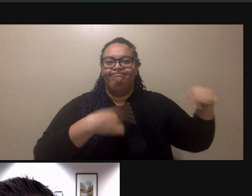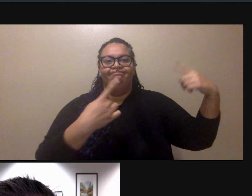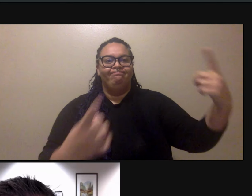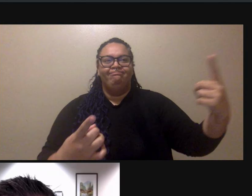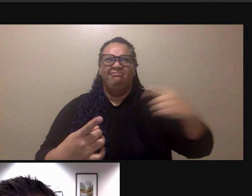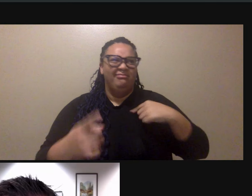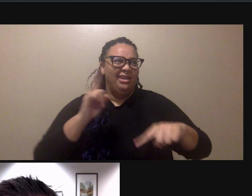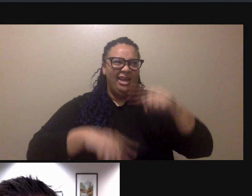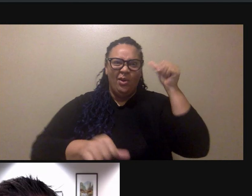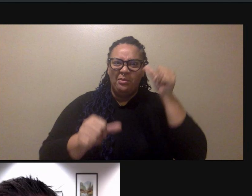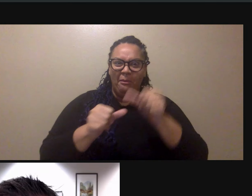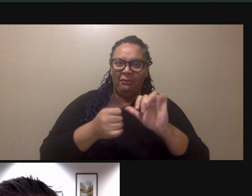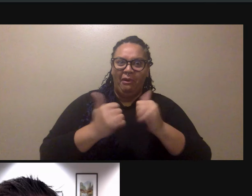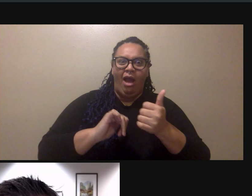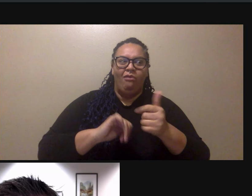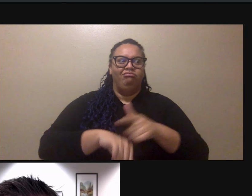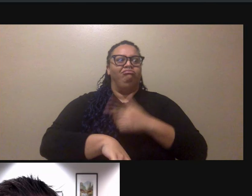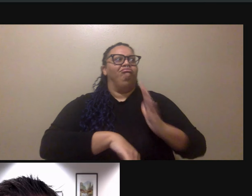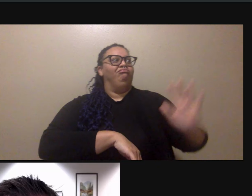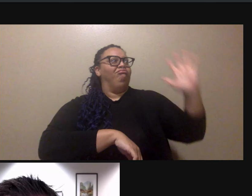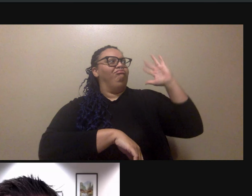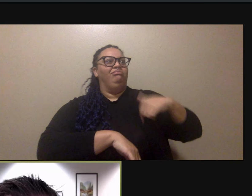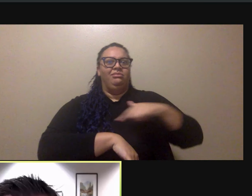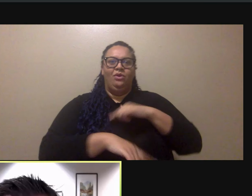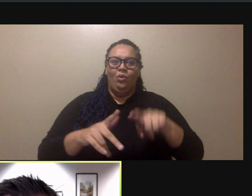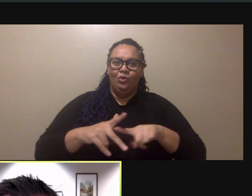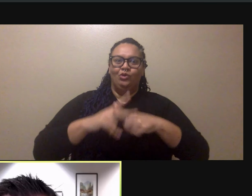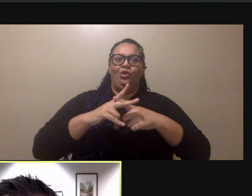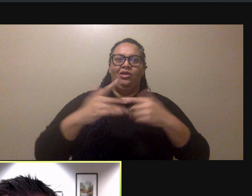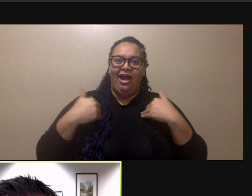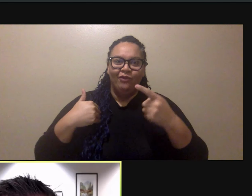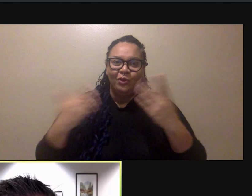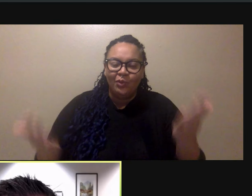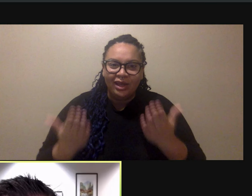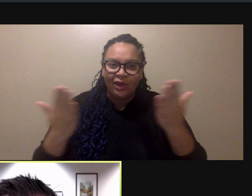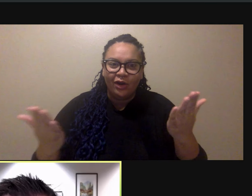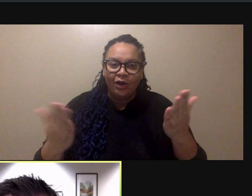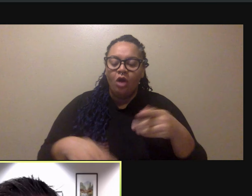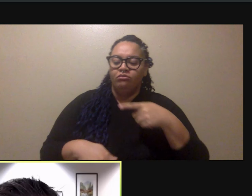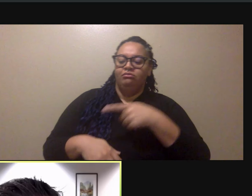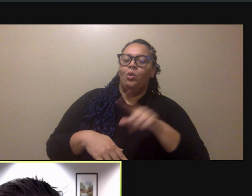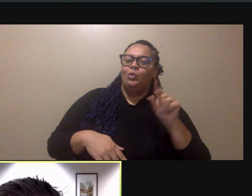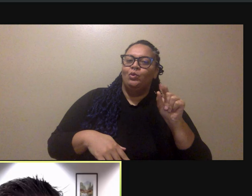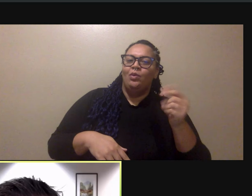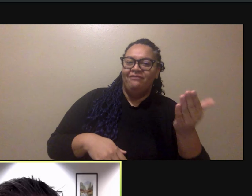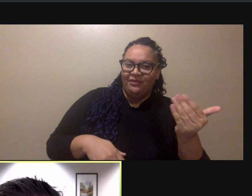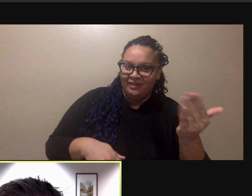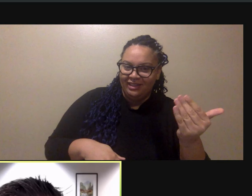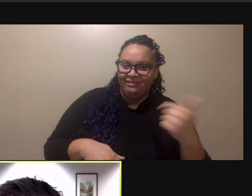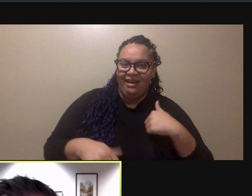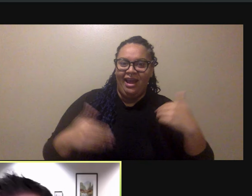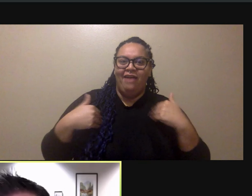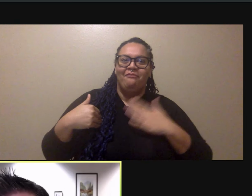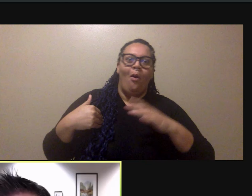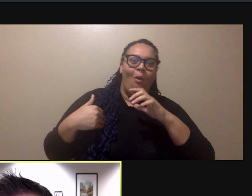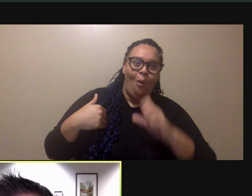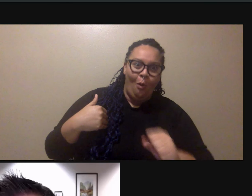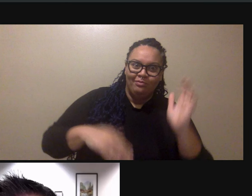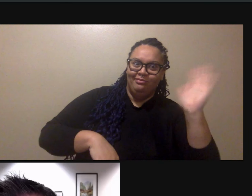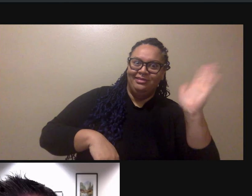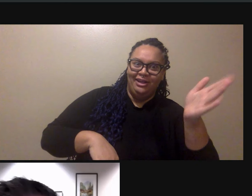long ago we started having you come in and do 2015. Oh, wow. I have my old presentations,